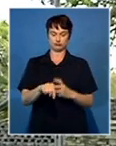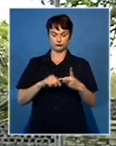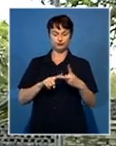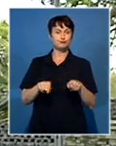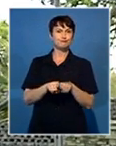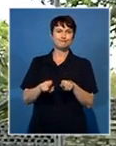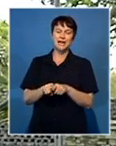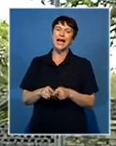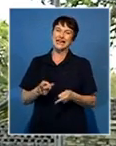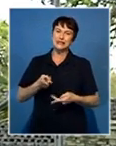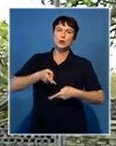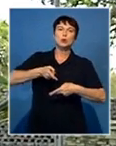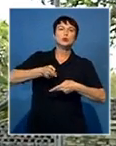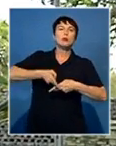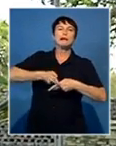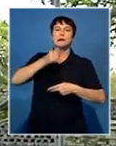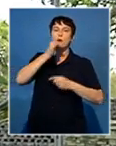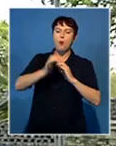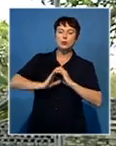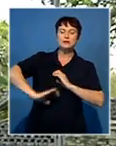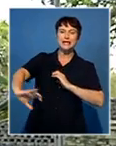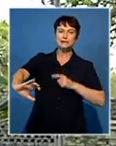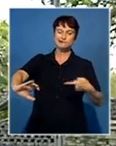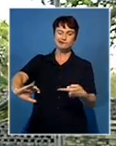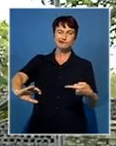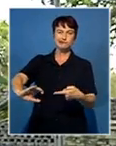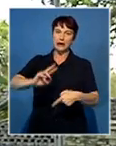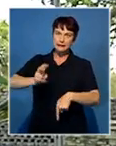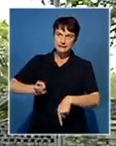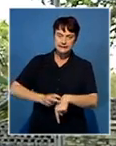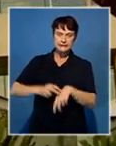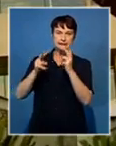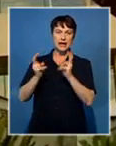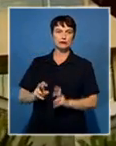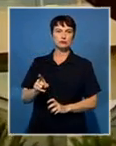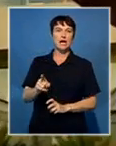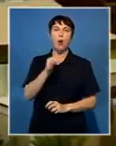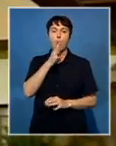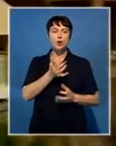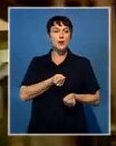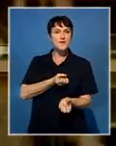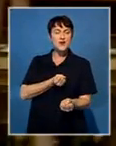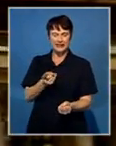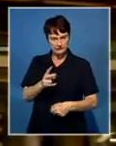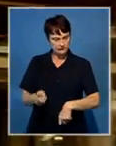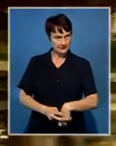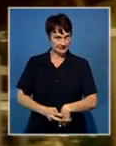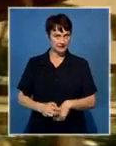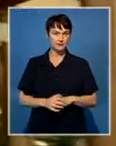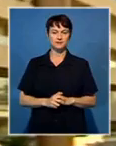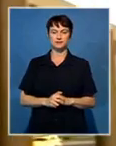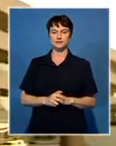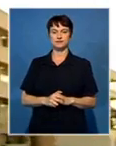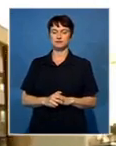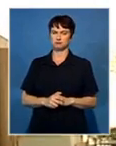Sewage works, very important as well, and within municipalities, in certain cases, water pumping as well. There have been complaints that Eskom does